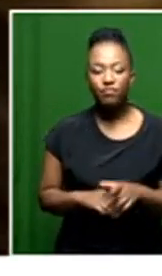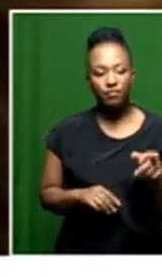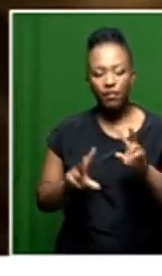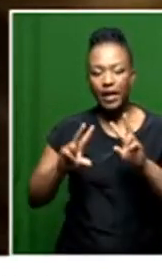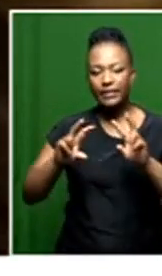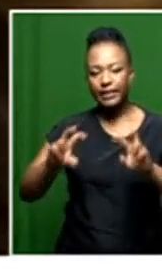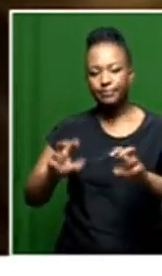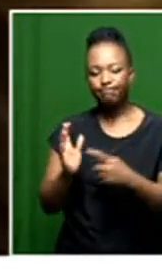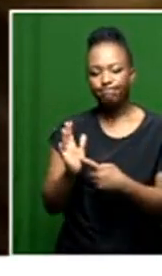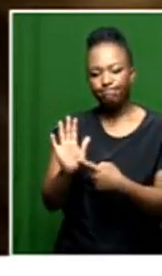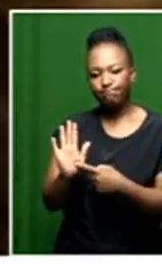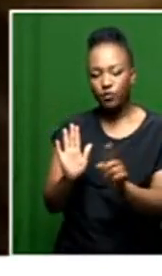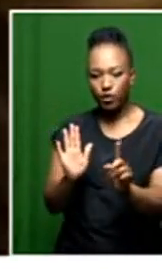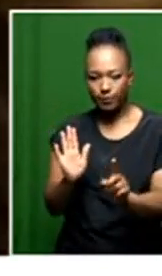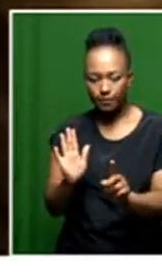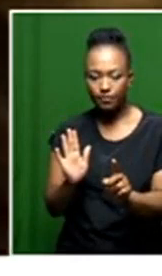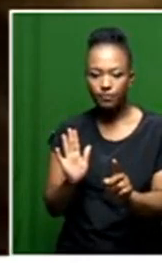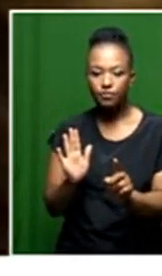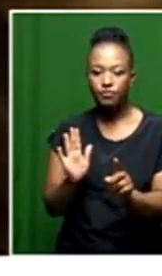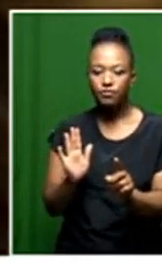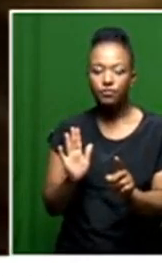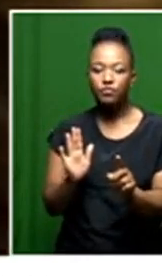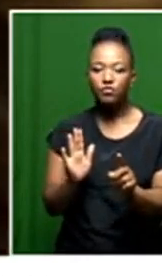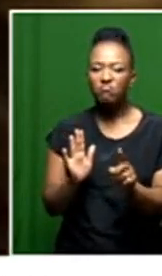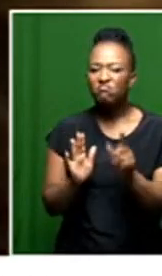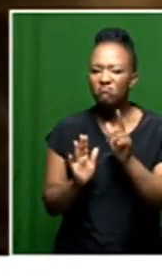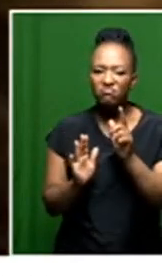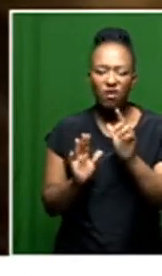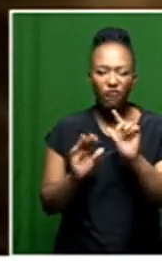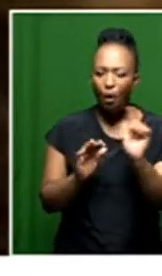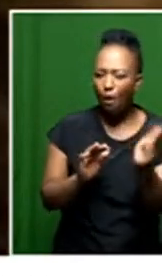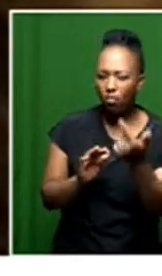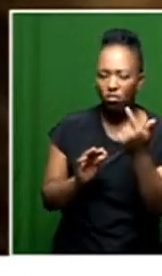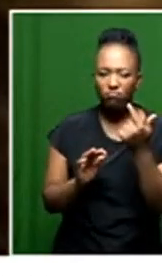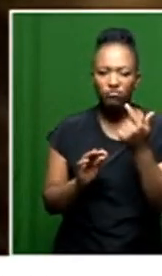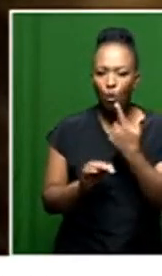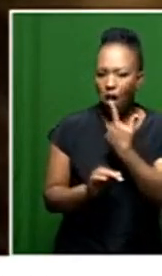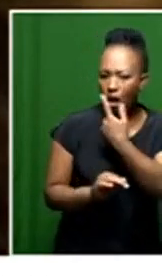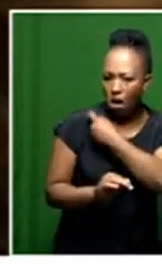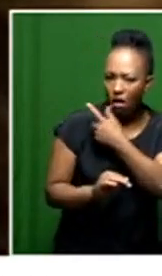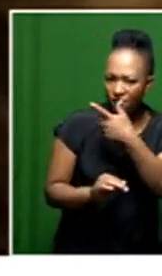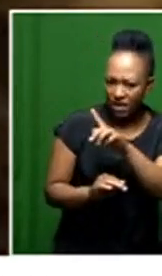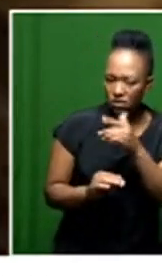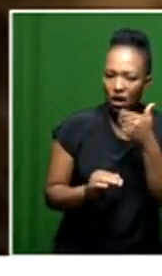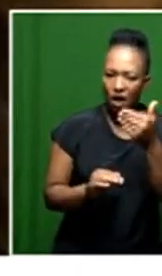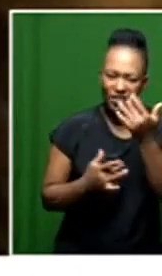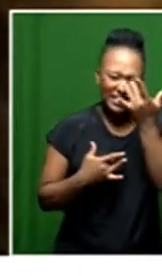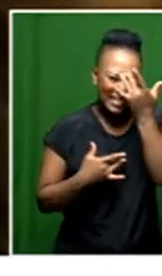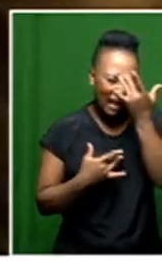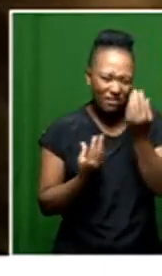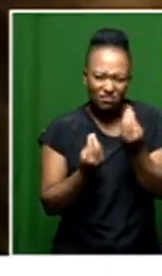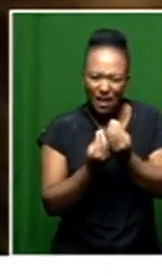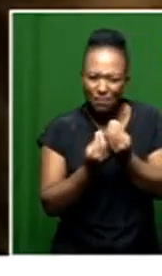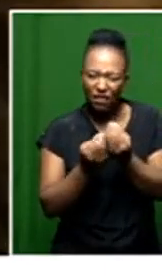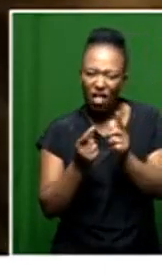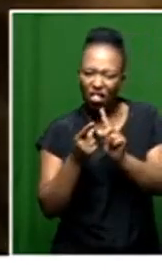shown is that all side effects, and side effects will happen. Why it happens